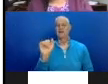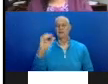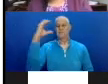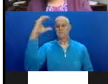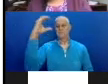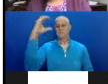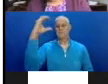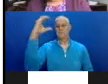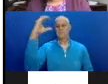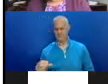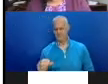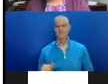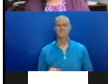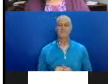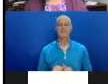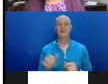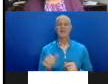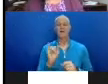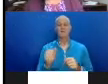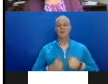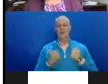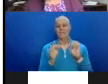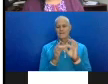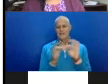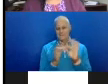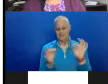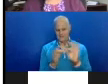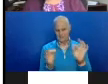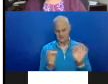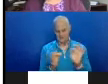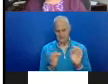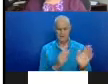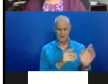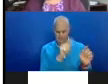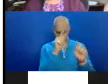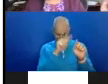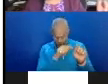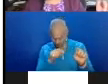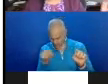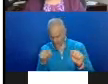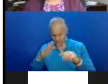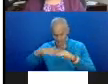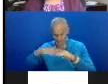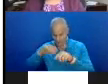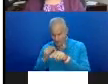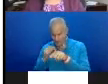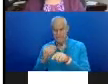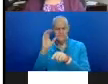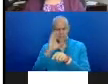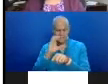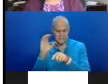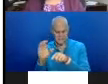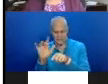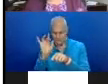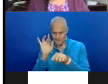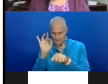We also have live captioning. And to access live captioning, please click on the closed caption icon on your